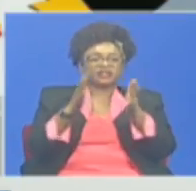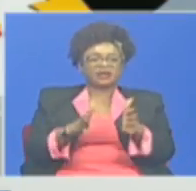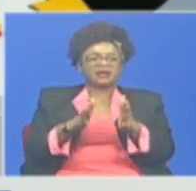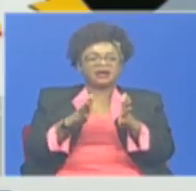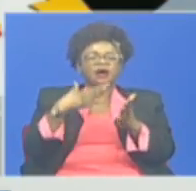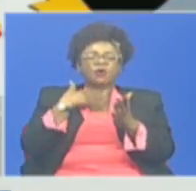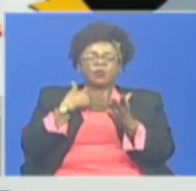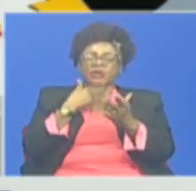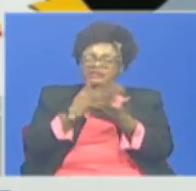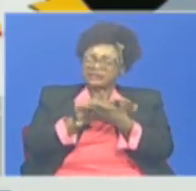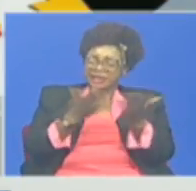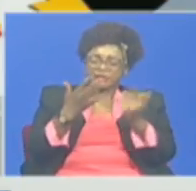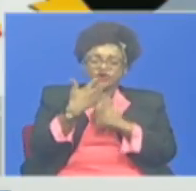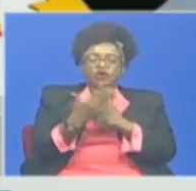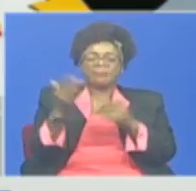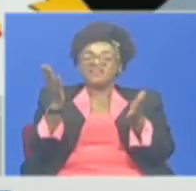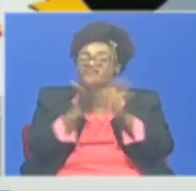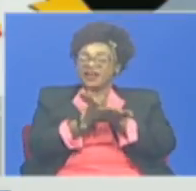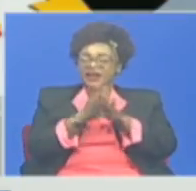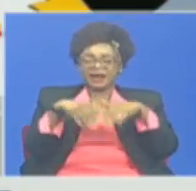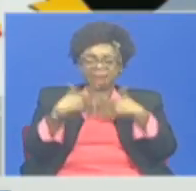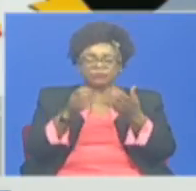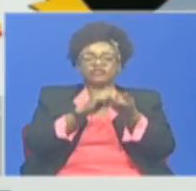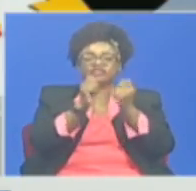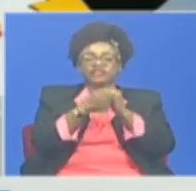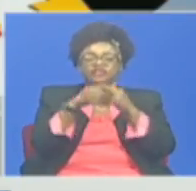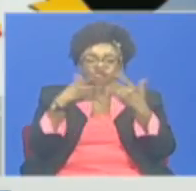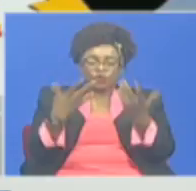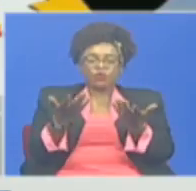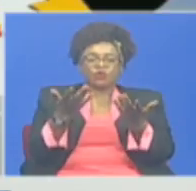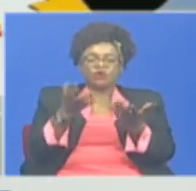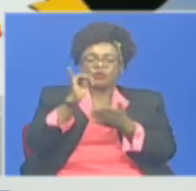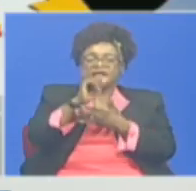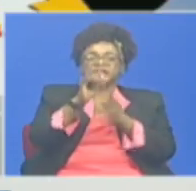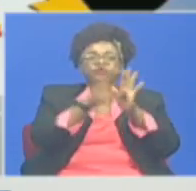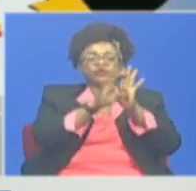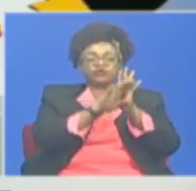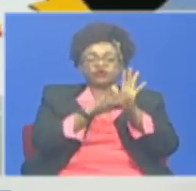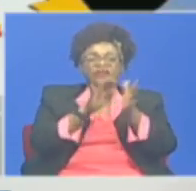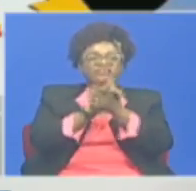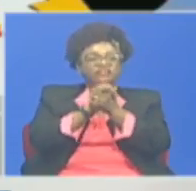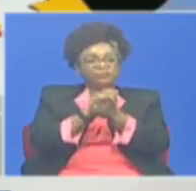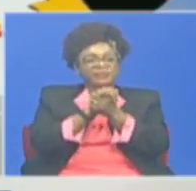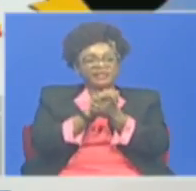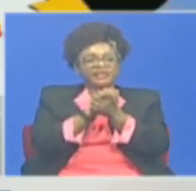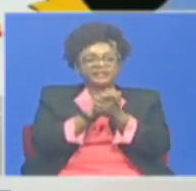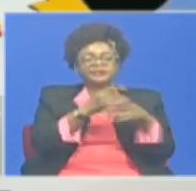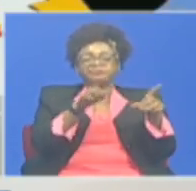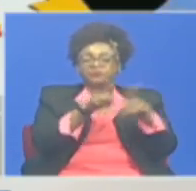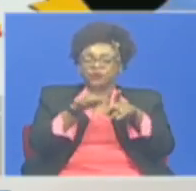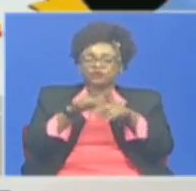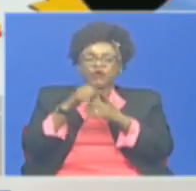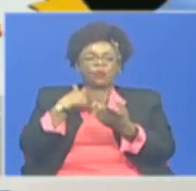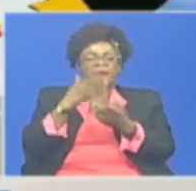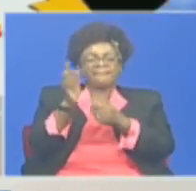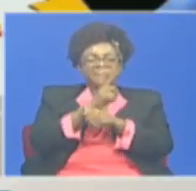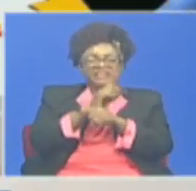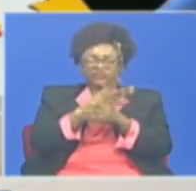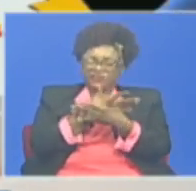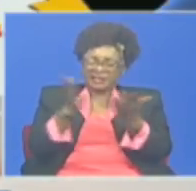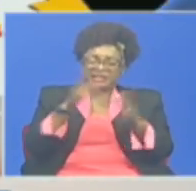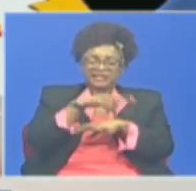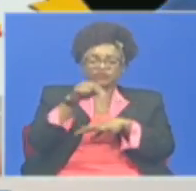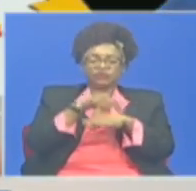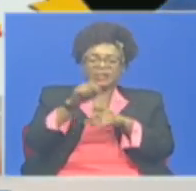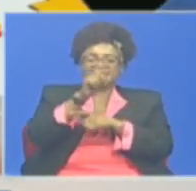or forms filed regarding the change or intended change to the Constitution of Jubilee. He also sought minutes of any National